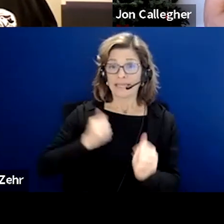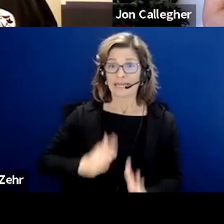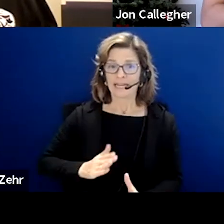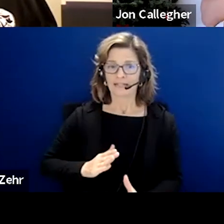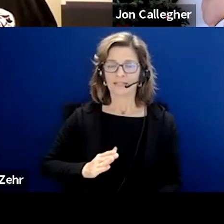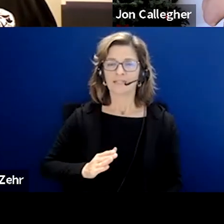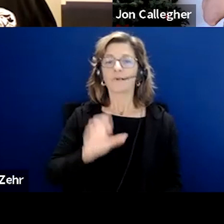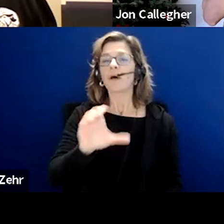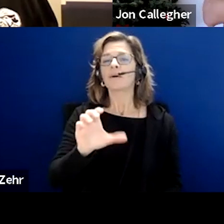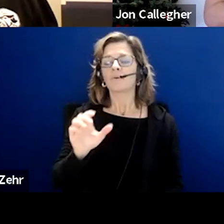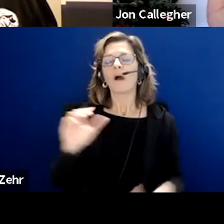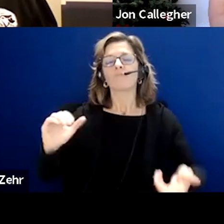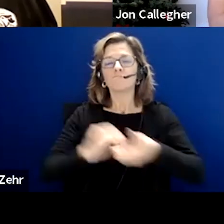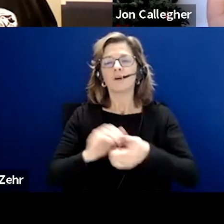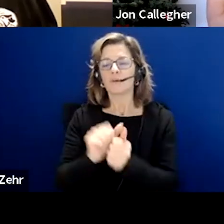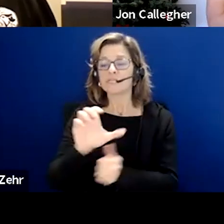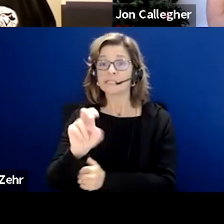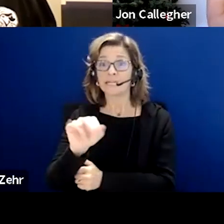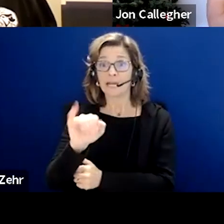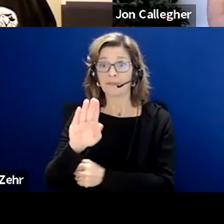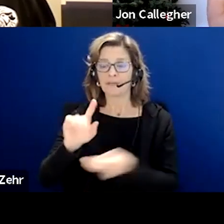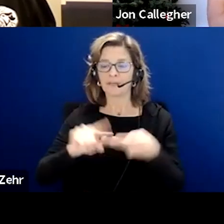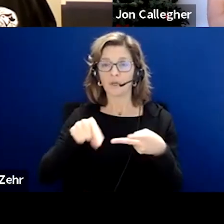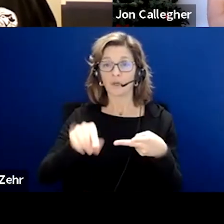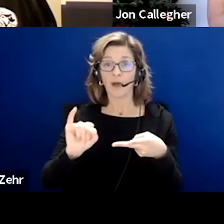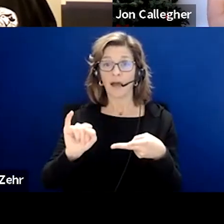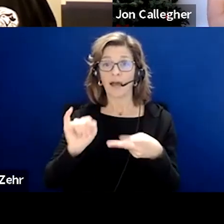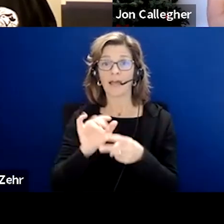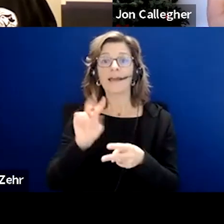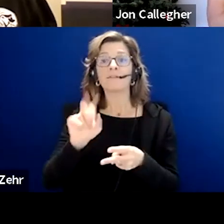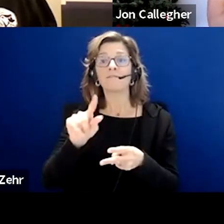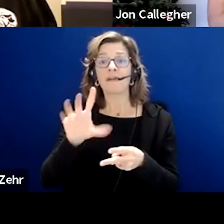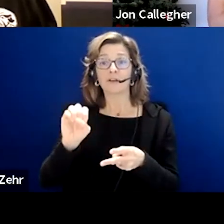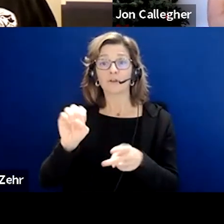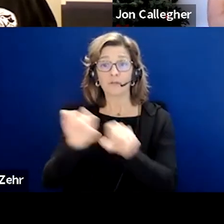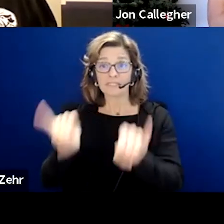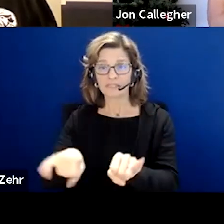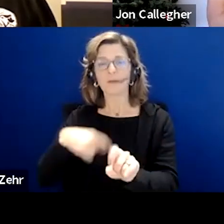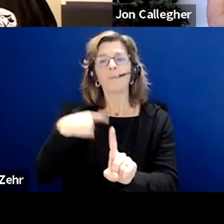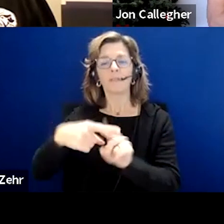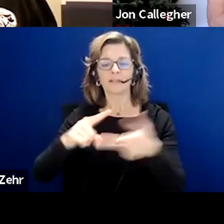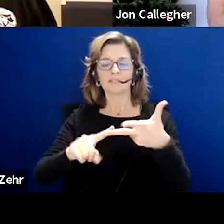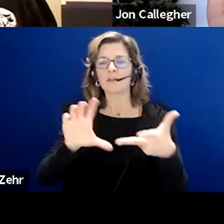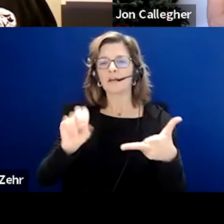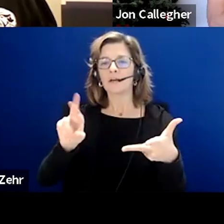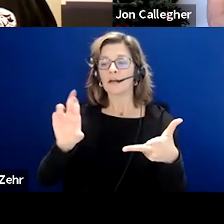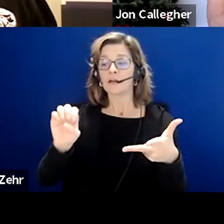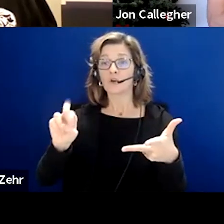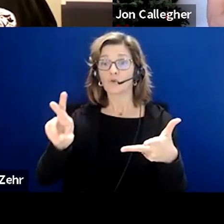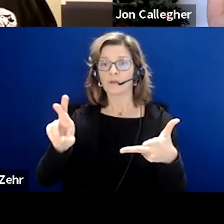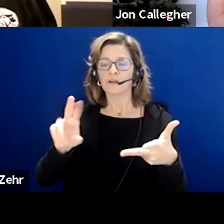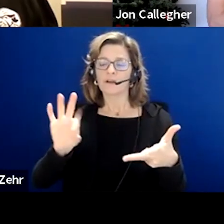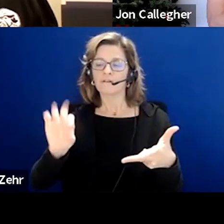Institute for the Blind, QI Value Systems, and the Career Foundation in Ontario. And